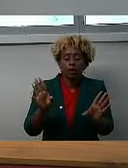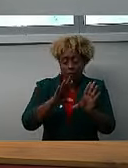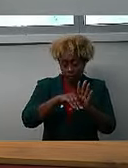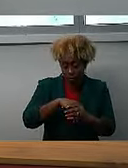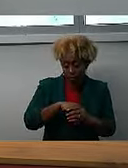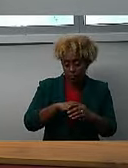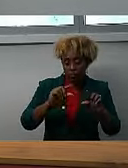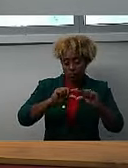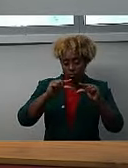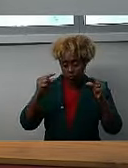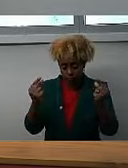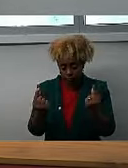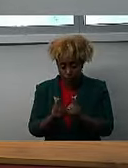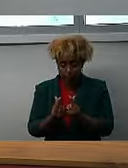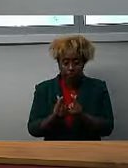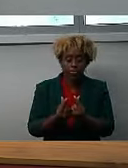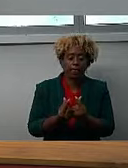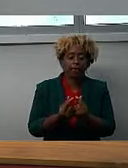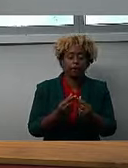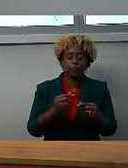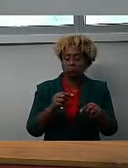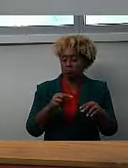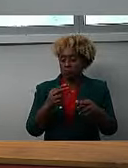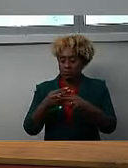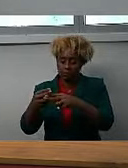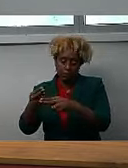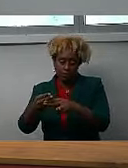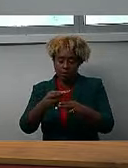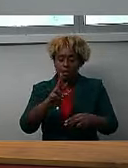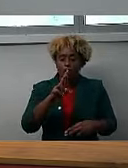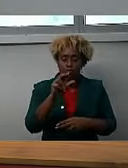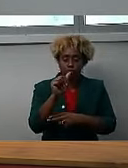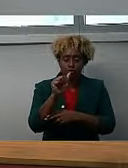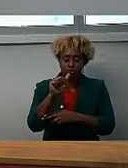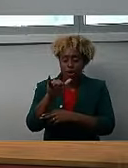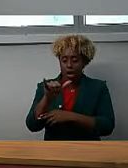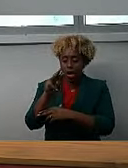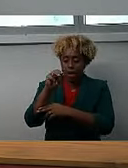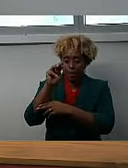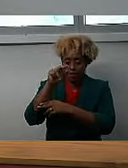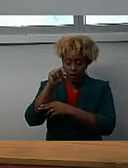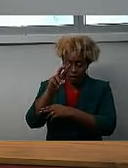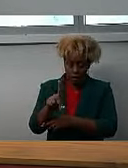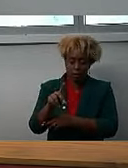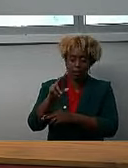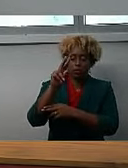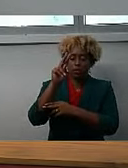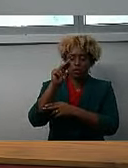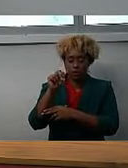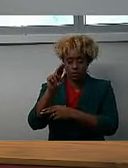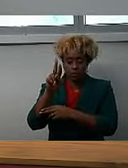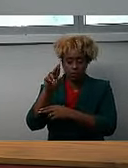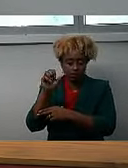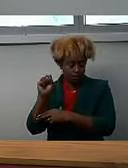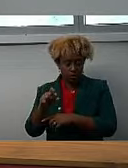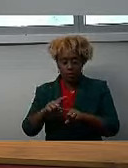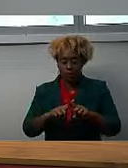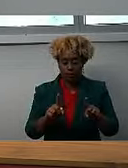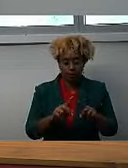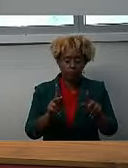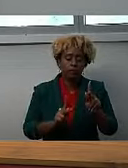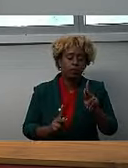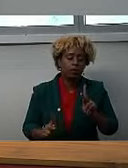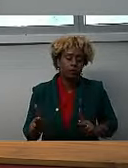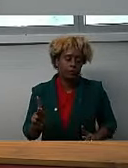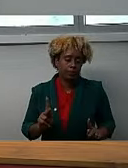Duncan, Mr. Raymond Nurse, and the Office of the Attorney General, represented by the Solicitor General,